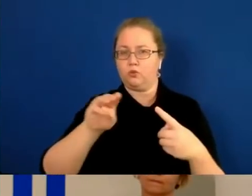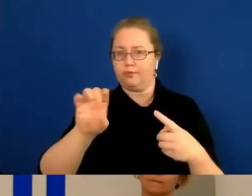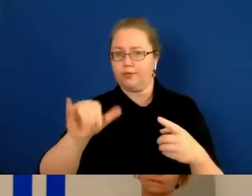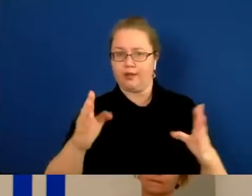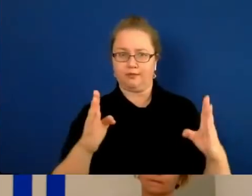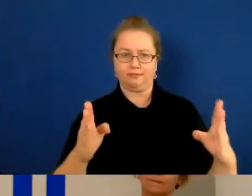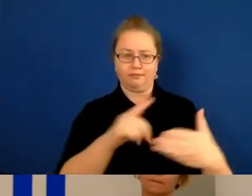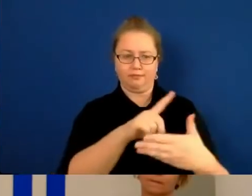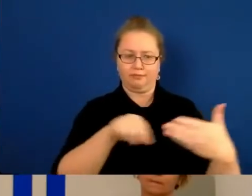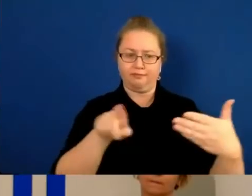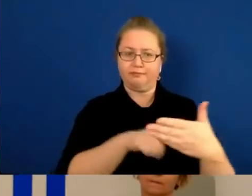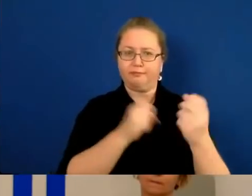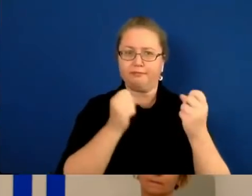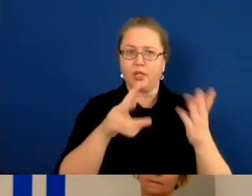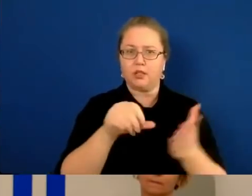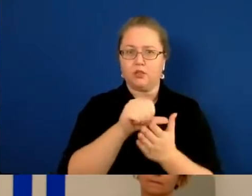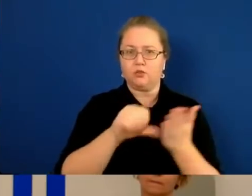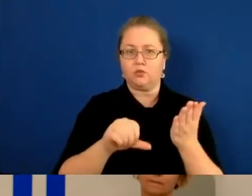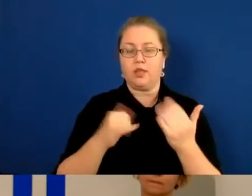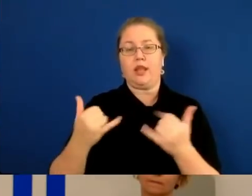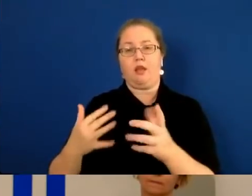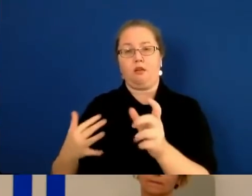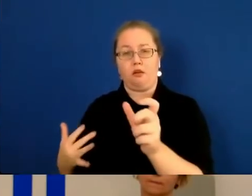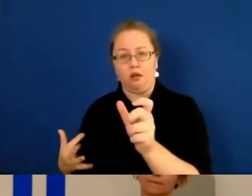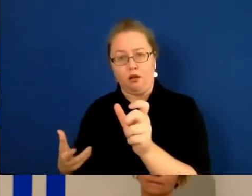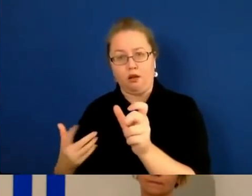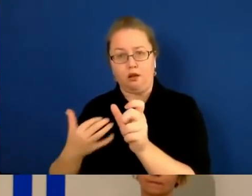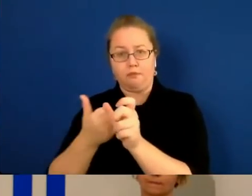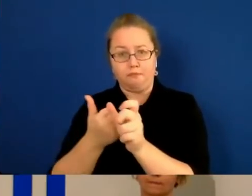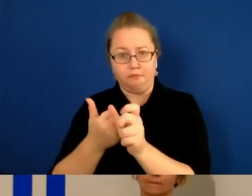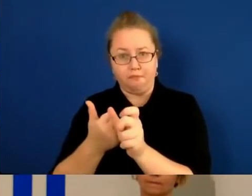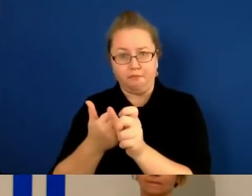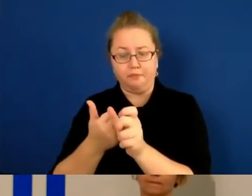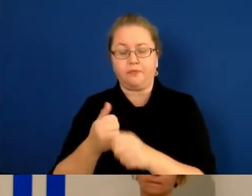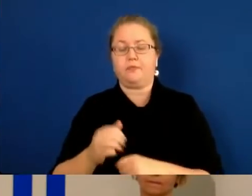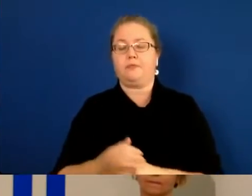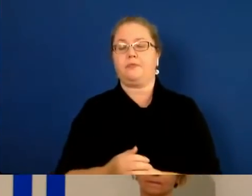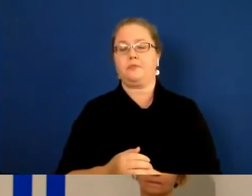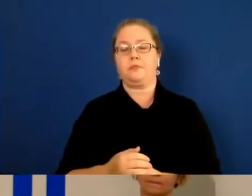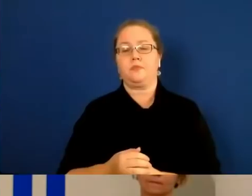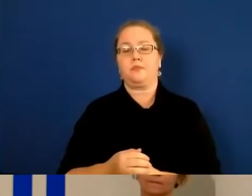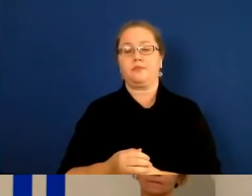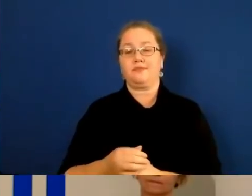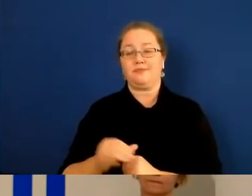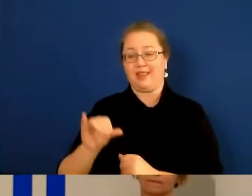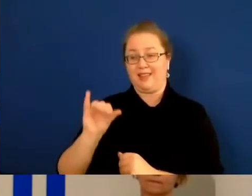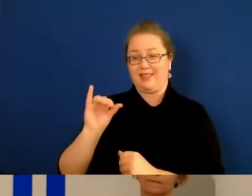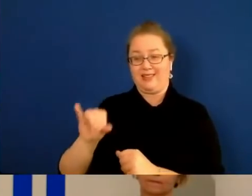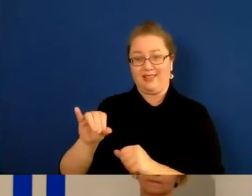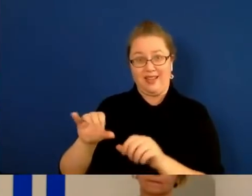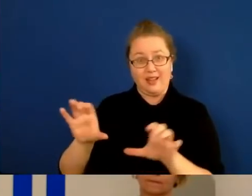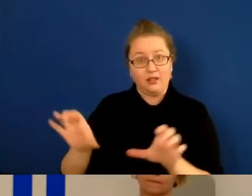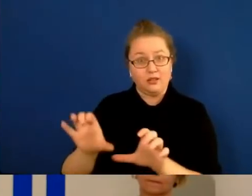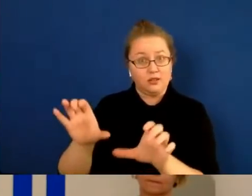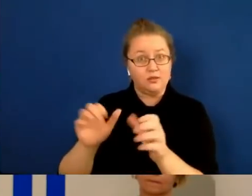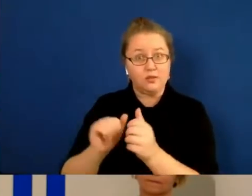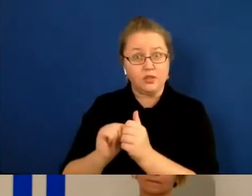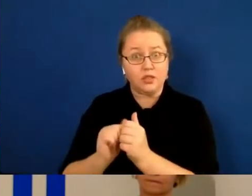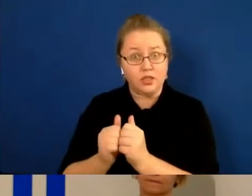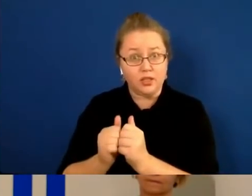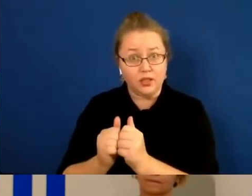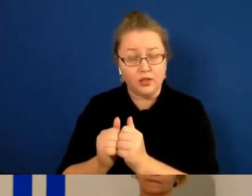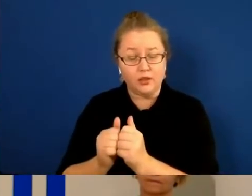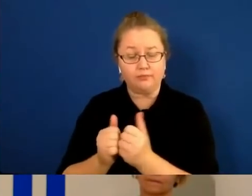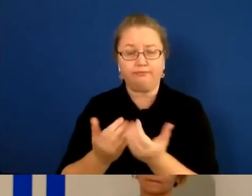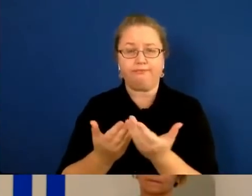exceptional, certainly above what has been done in previous years in the time of pandemic, and reflects, I think, the extraordinary commitment